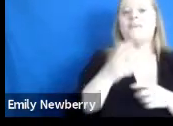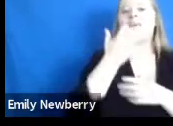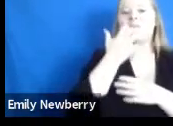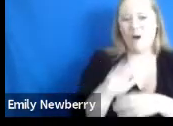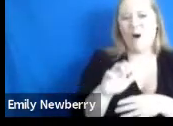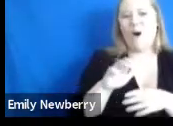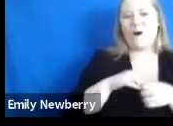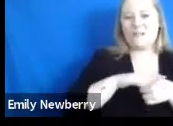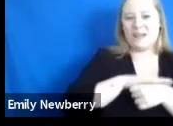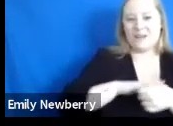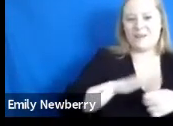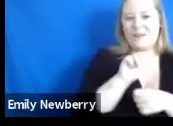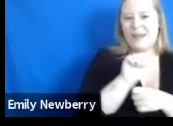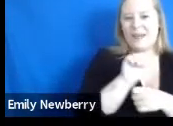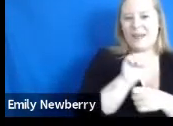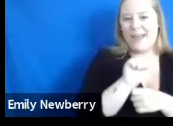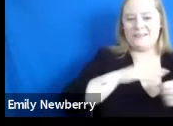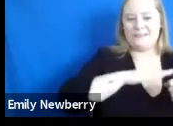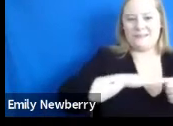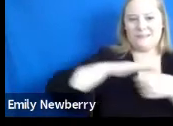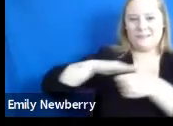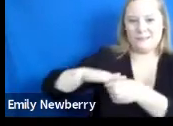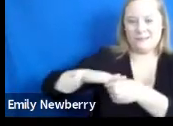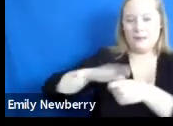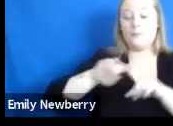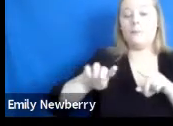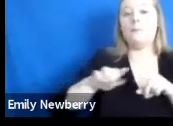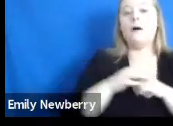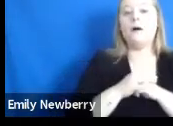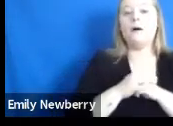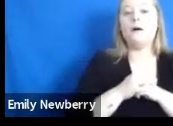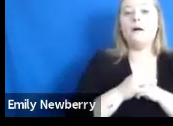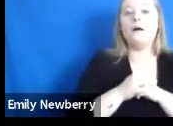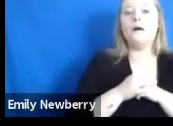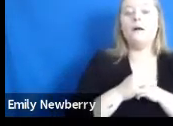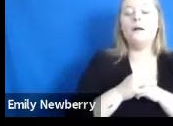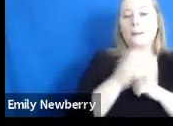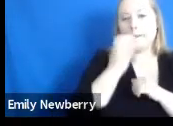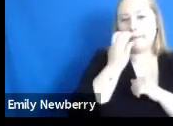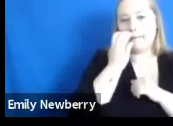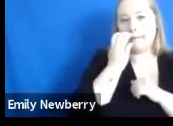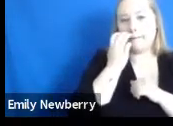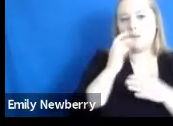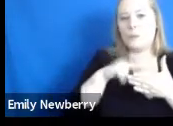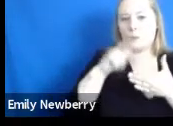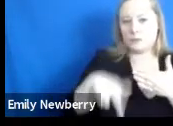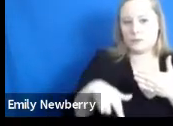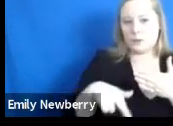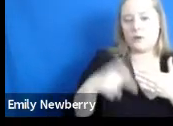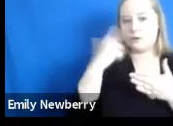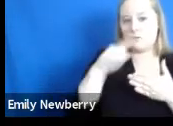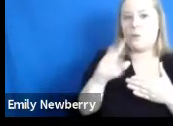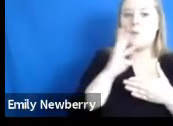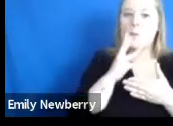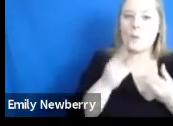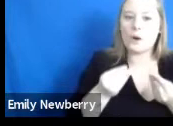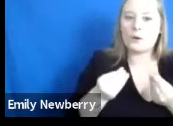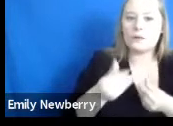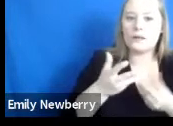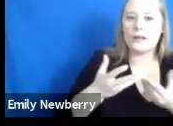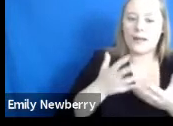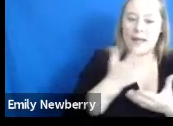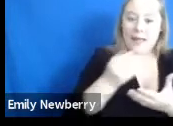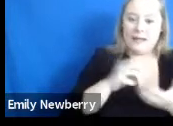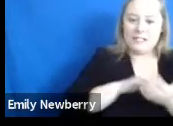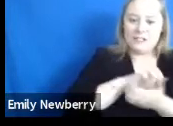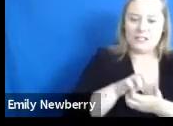we found in these fields. But coming into the results of water soluble and exchangeable arsenic, what